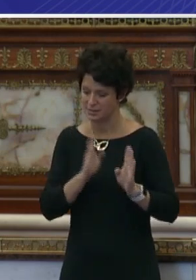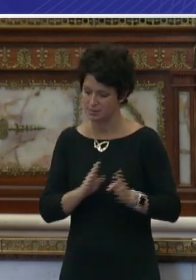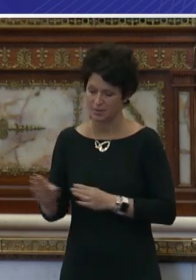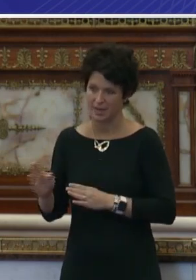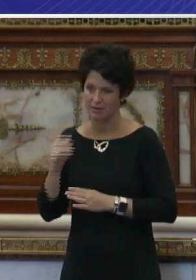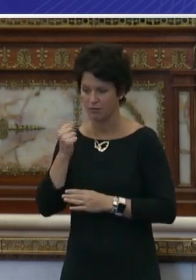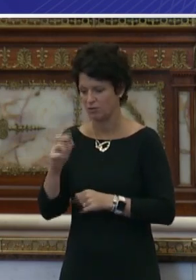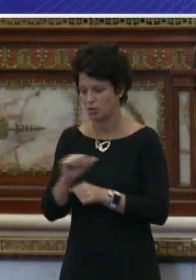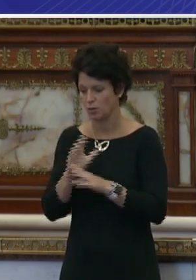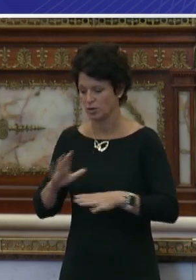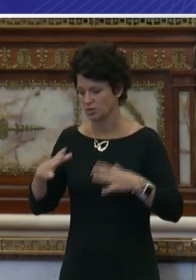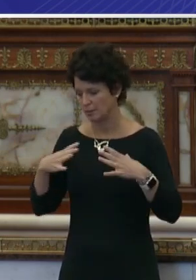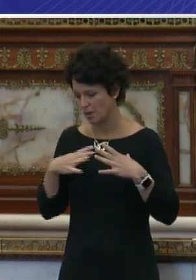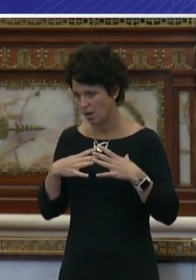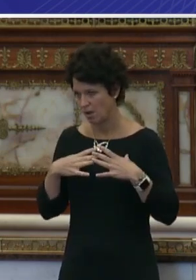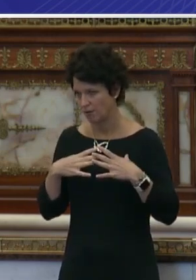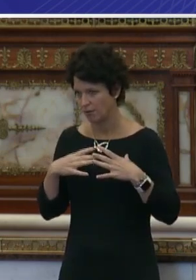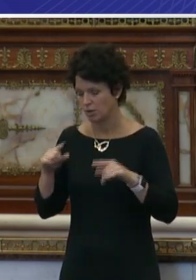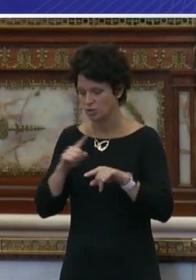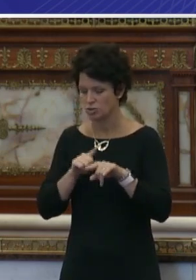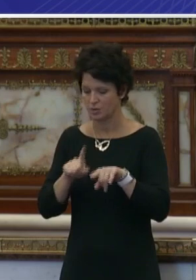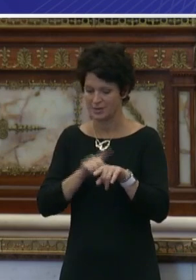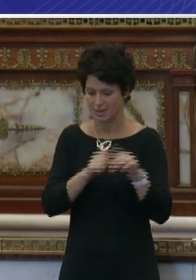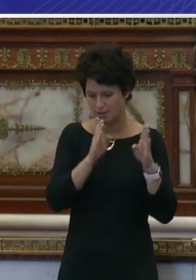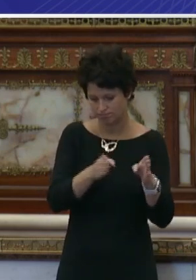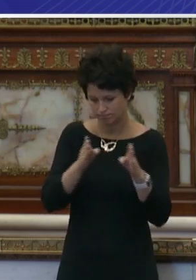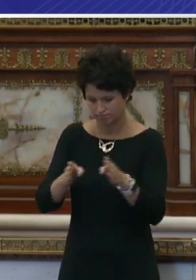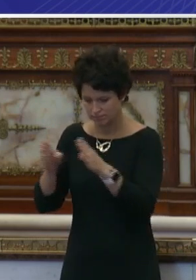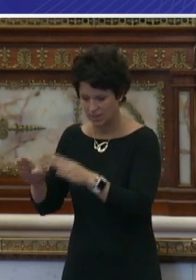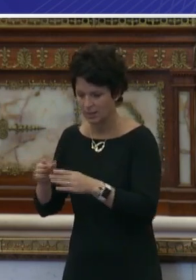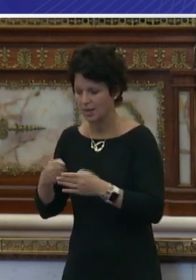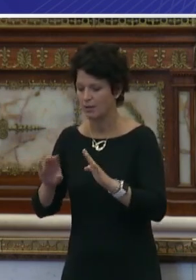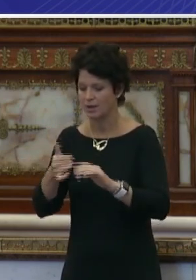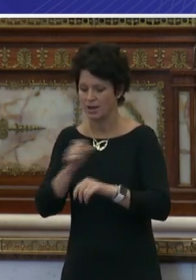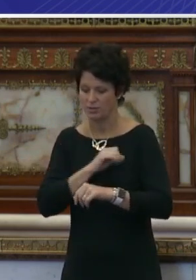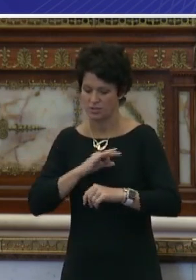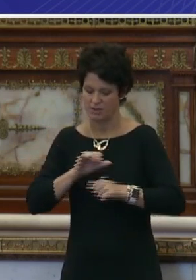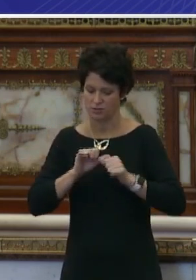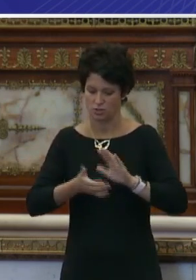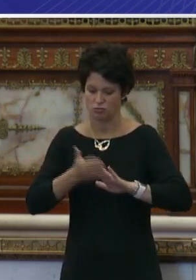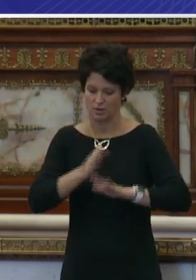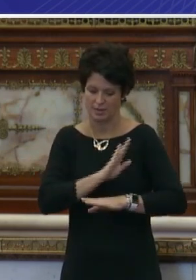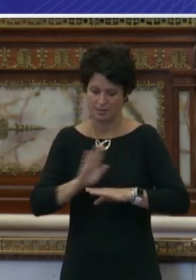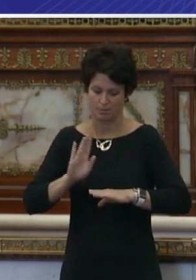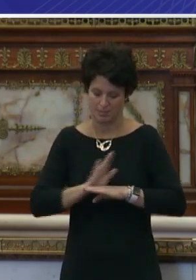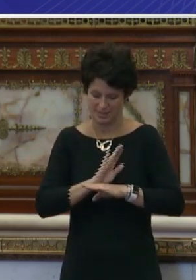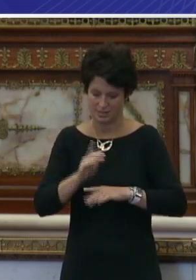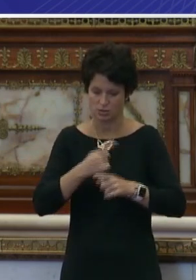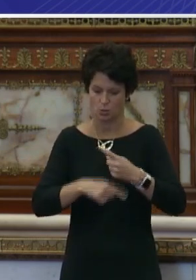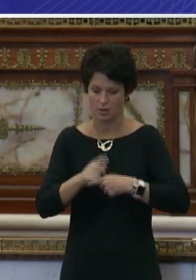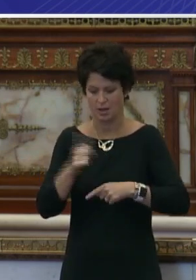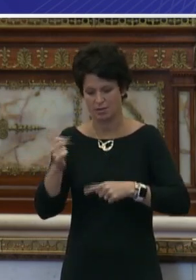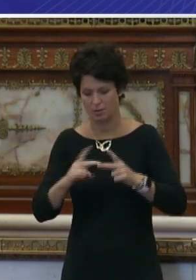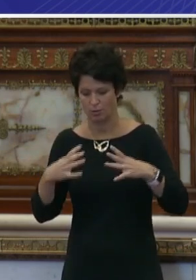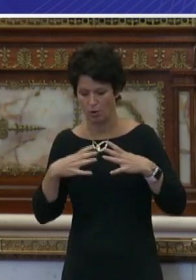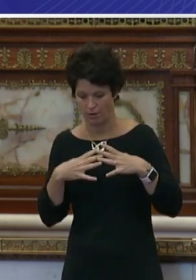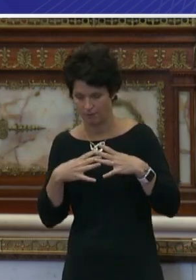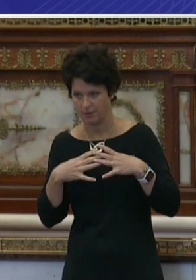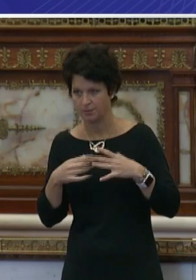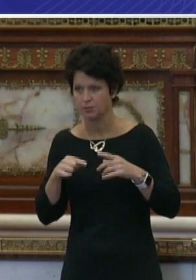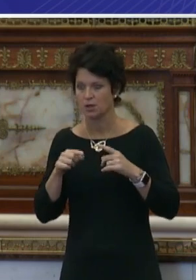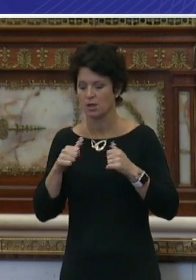few workers to be out over manageable periods of time, allowing for other staff to continue running the business in the absence of workers that are out. Under